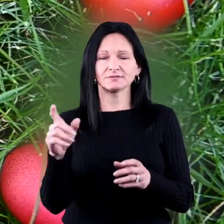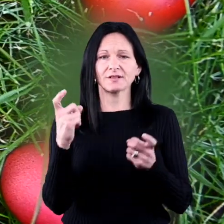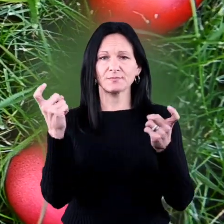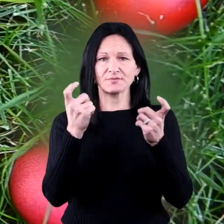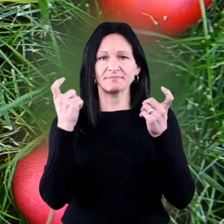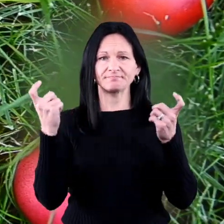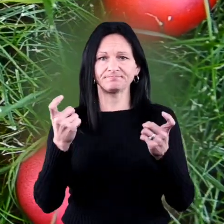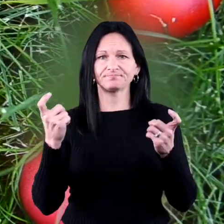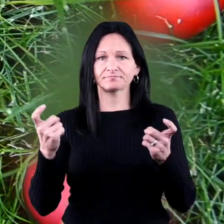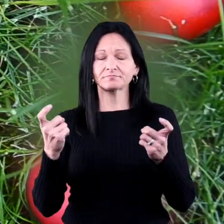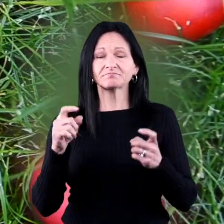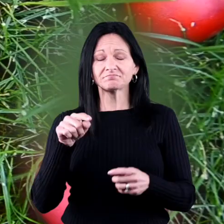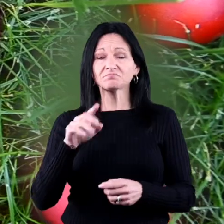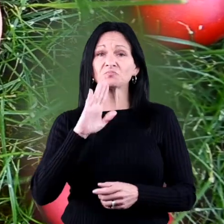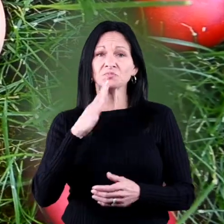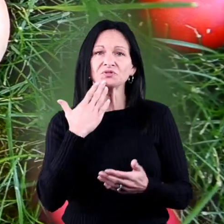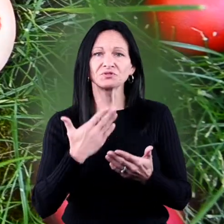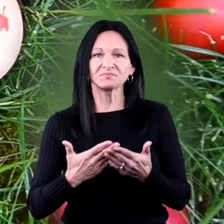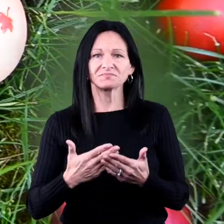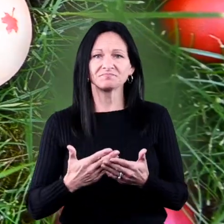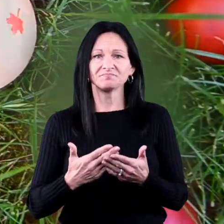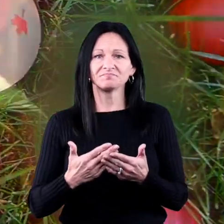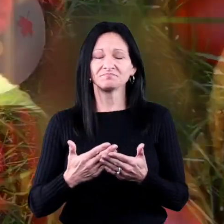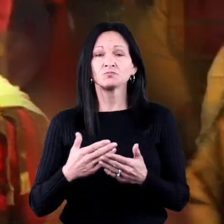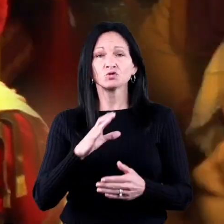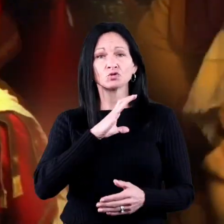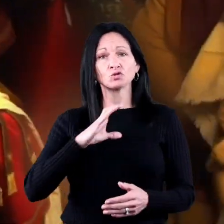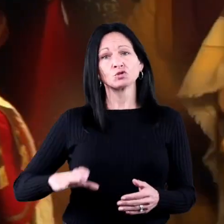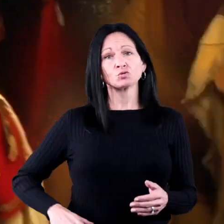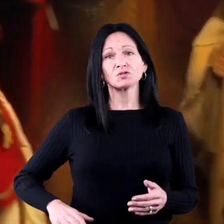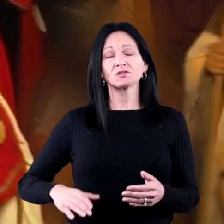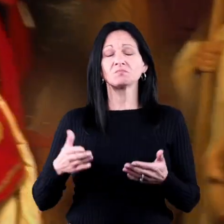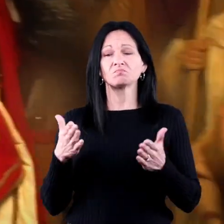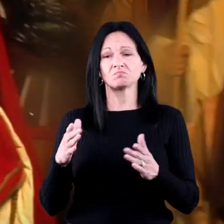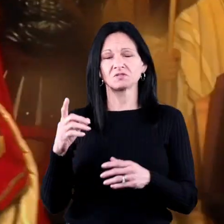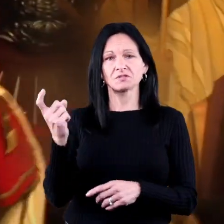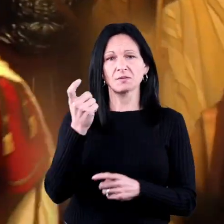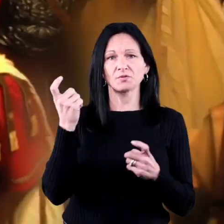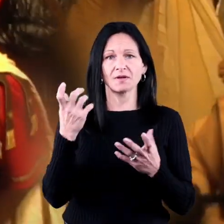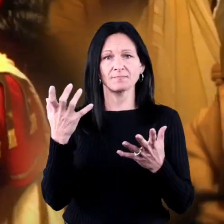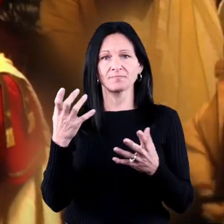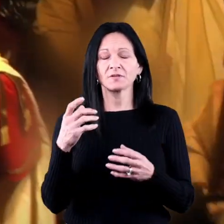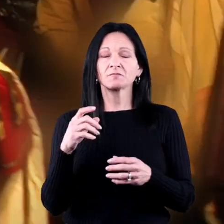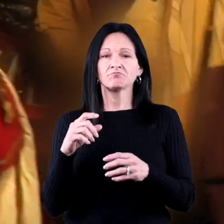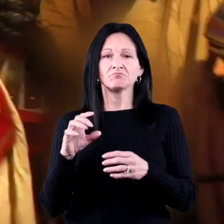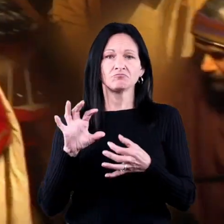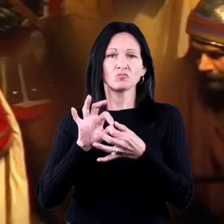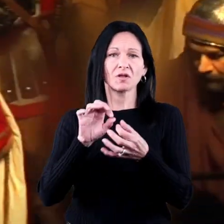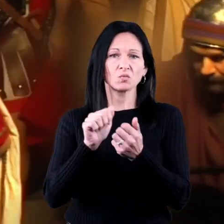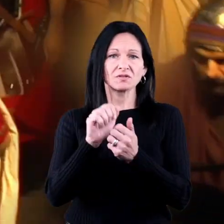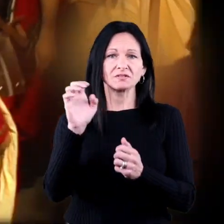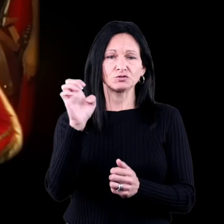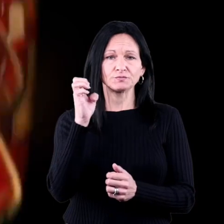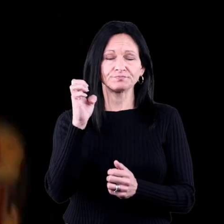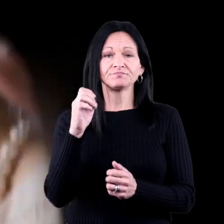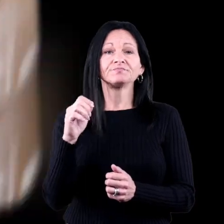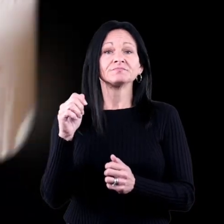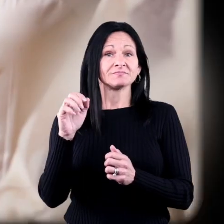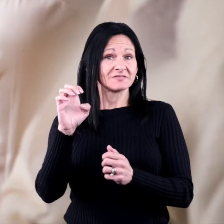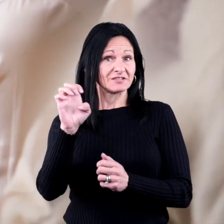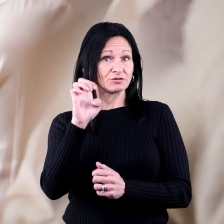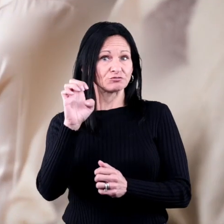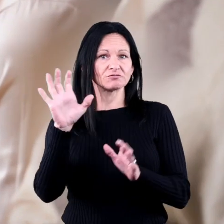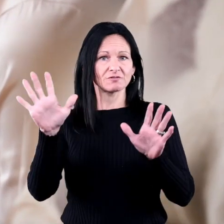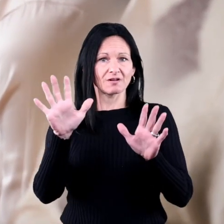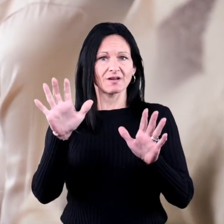ways Easter is celebrated. This'll be good. Let's start with Christian celebrations associated with Easter.